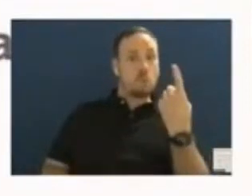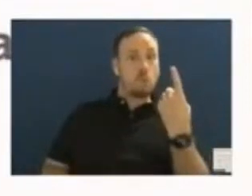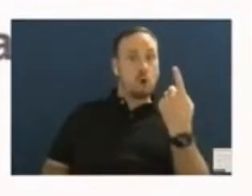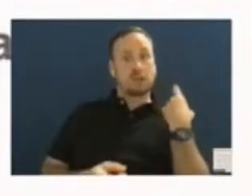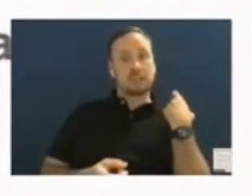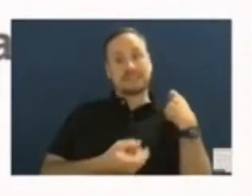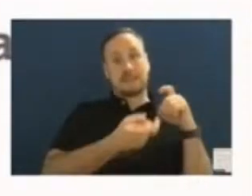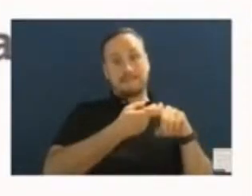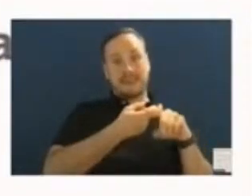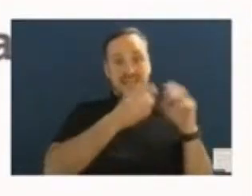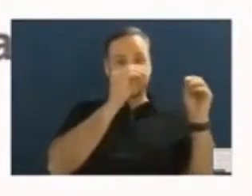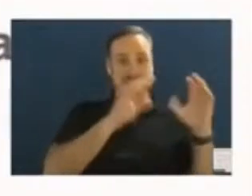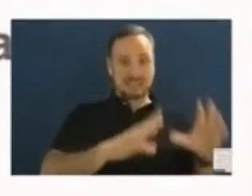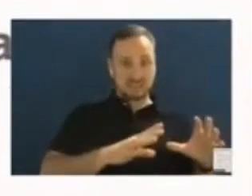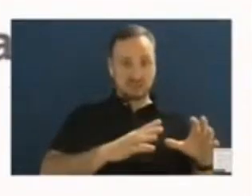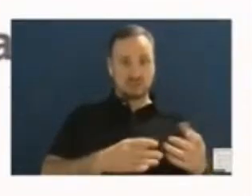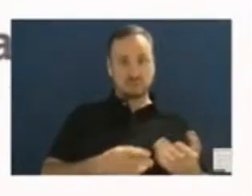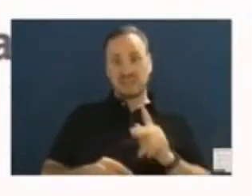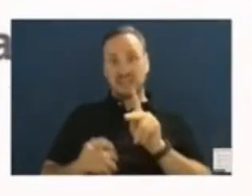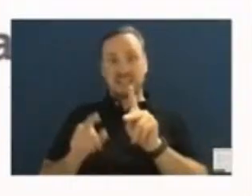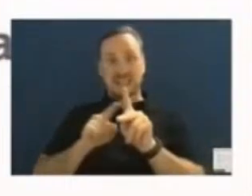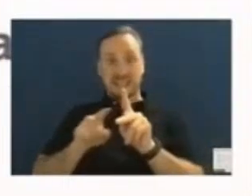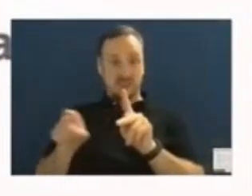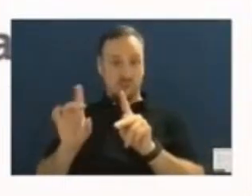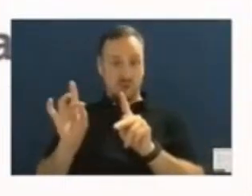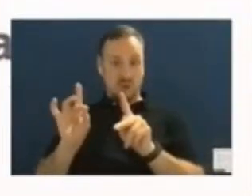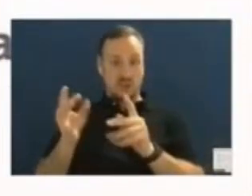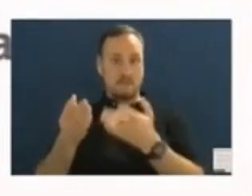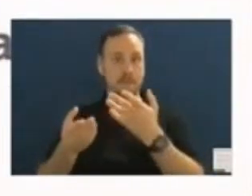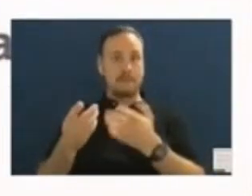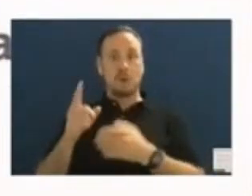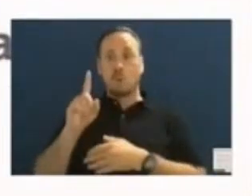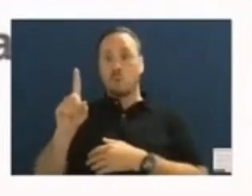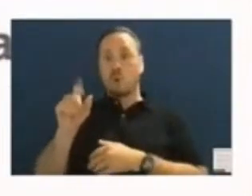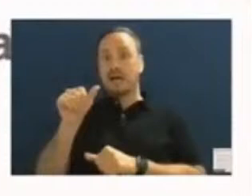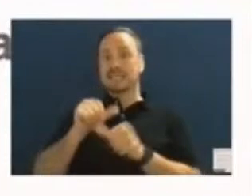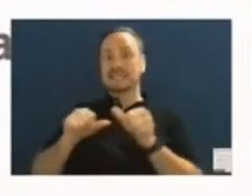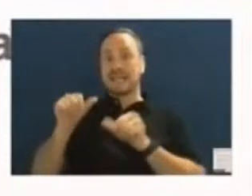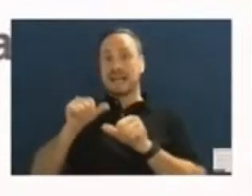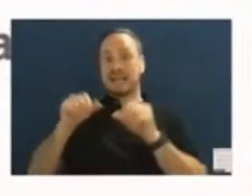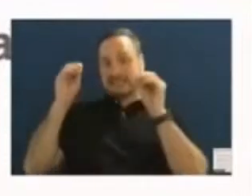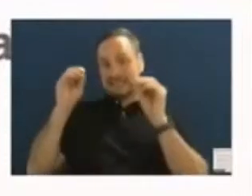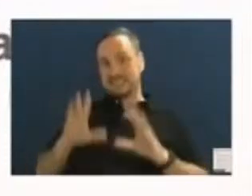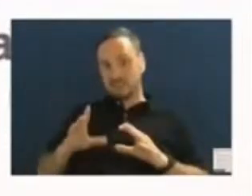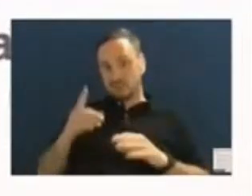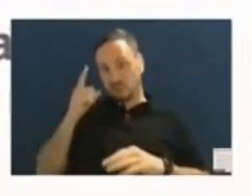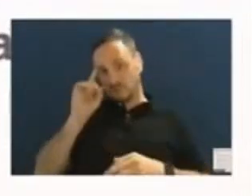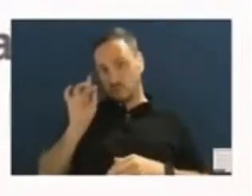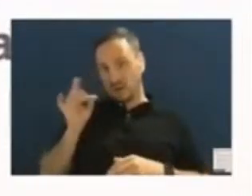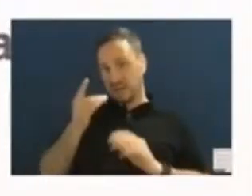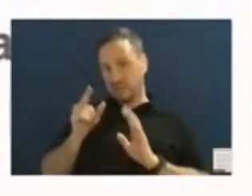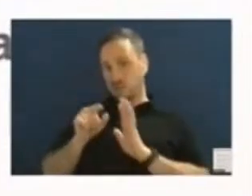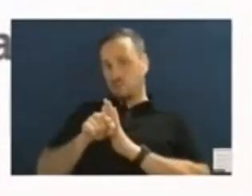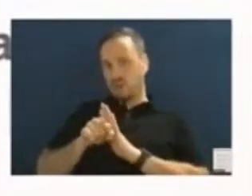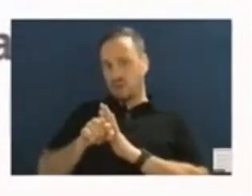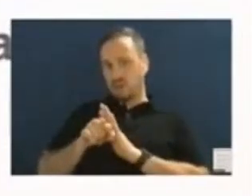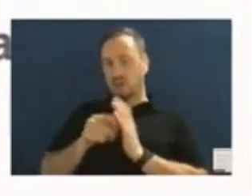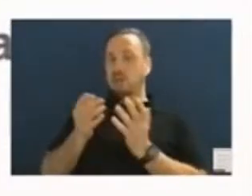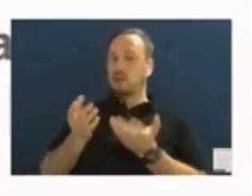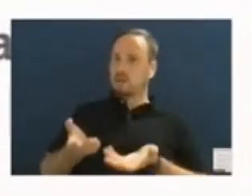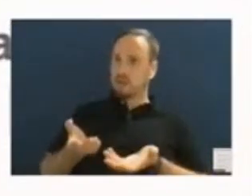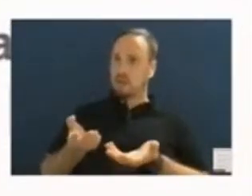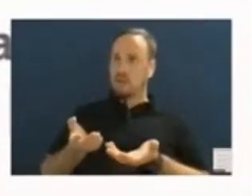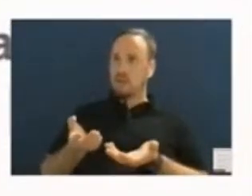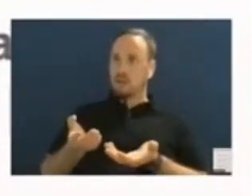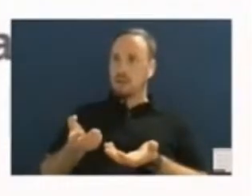may have one science teacher who teaches 8th grade. And having an idea of how they are beginning to work in